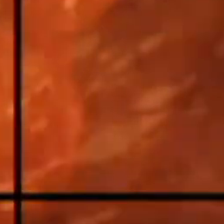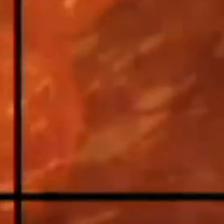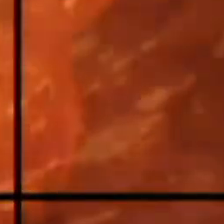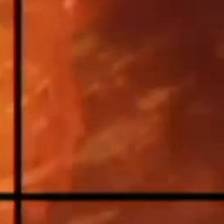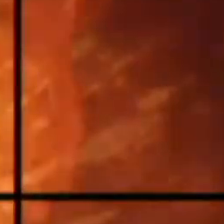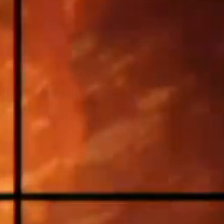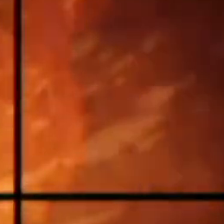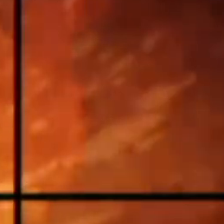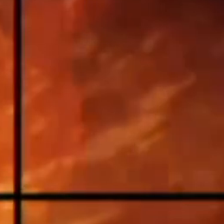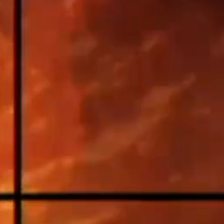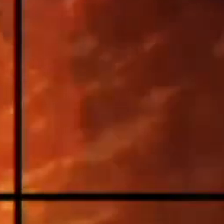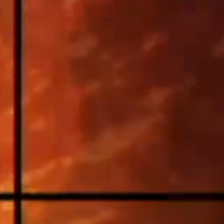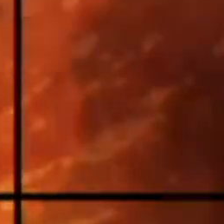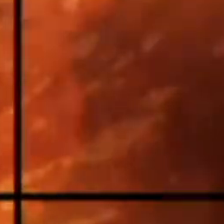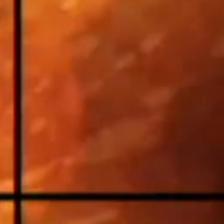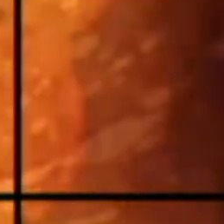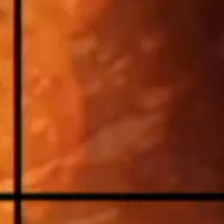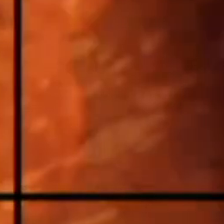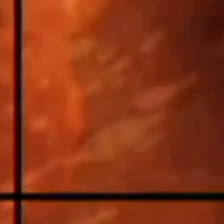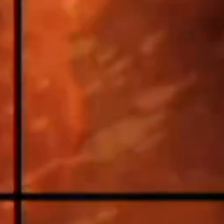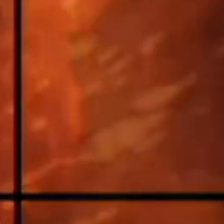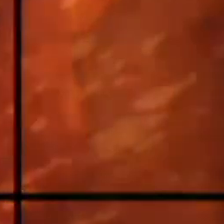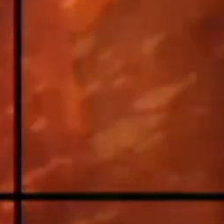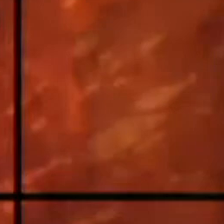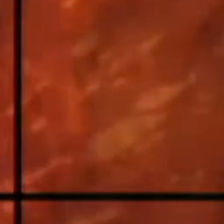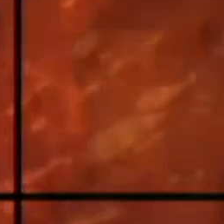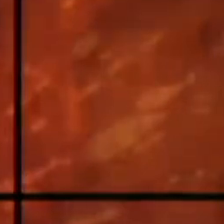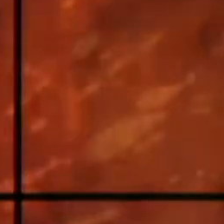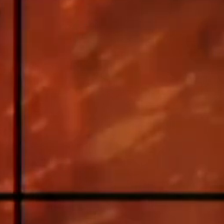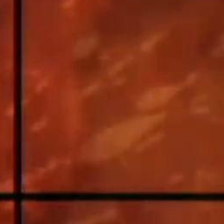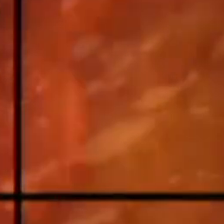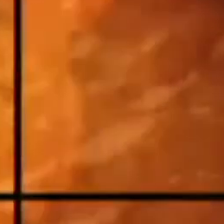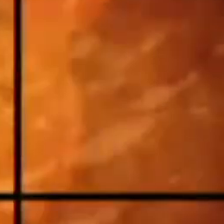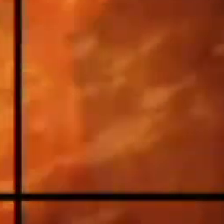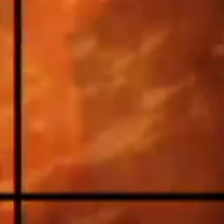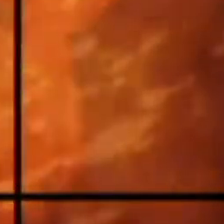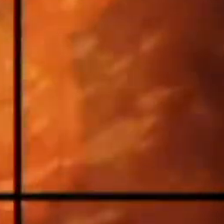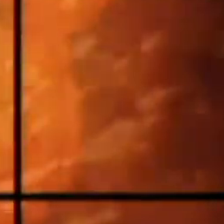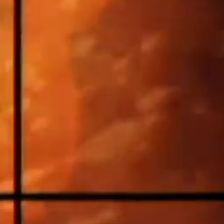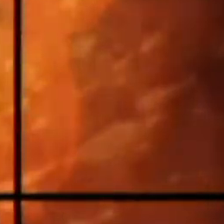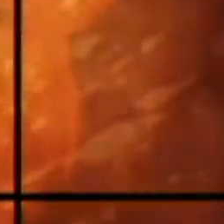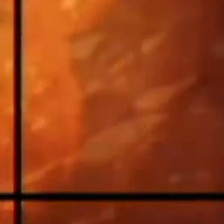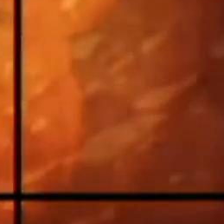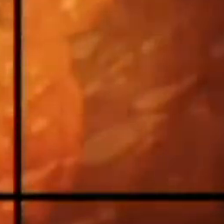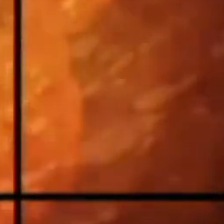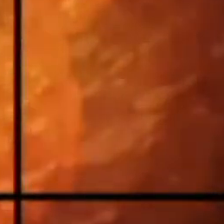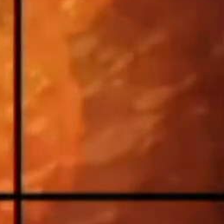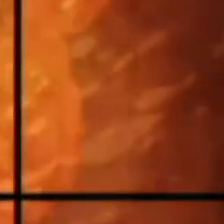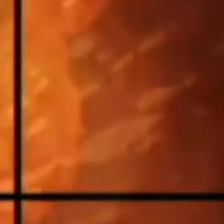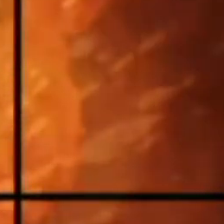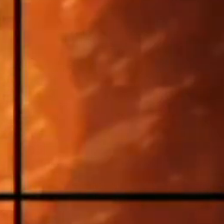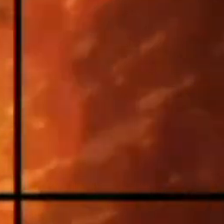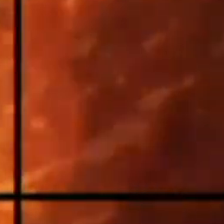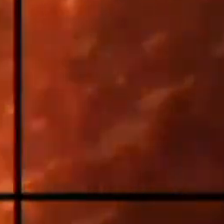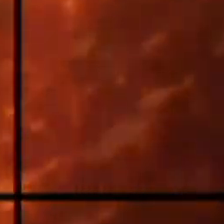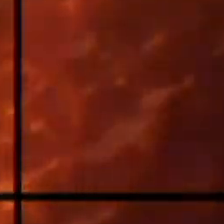or cough, gotta keep it covered. I mean, who am I? Just a person living, wanna see you living, cause I value life. Eswatini, raise up, we gon' fight